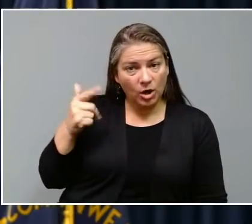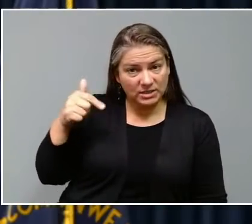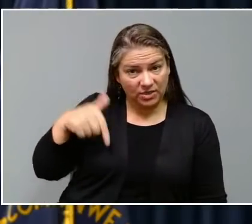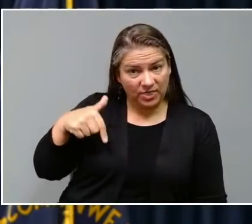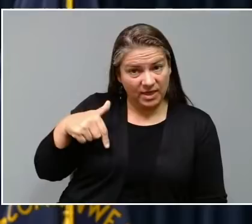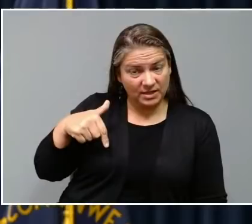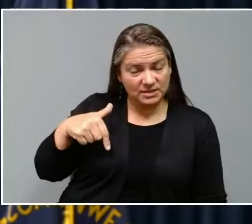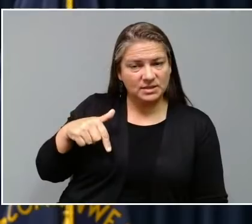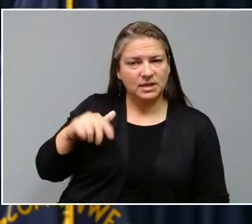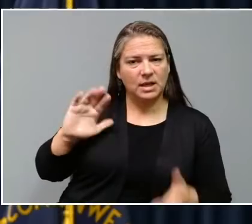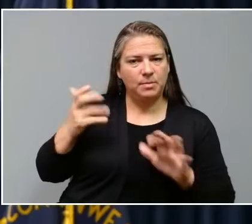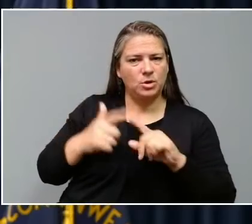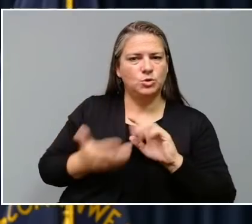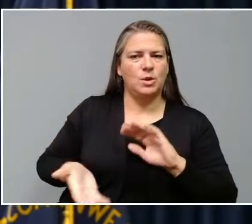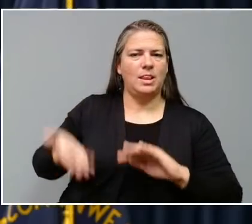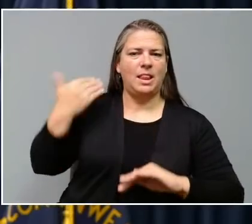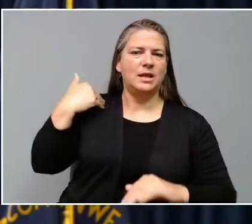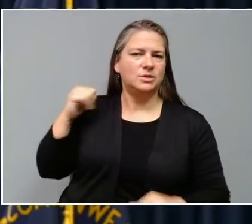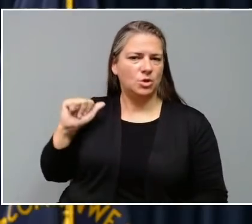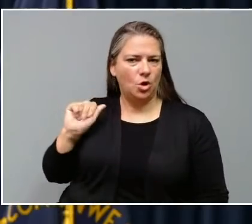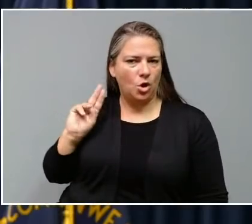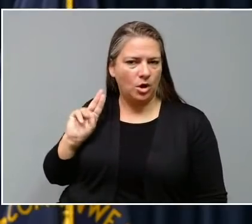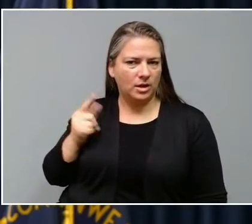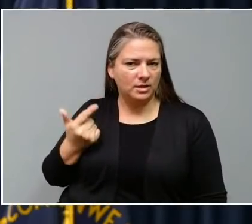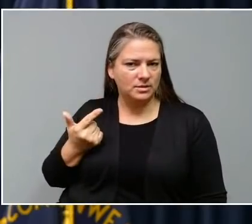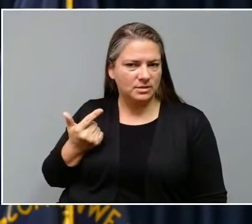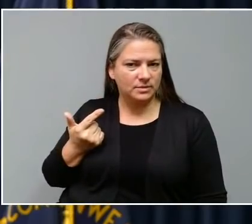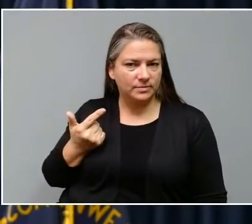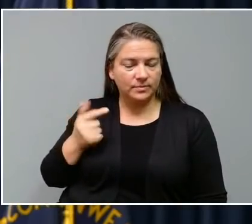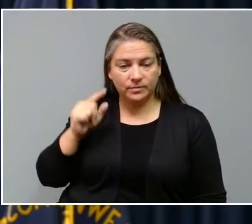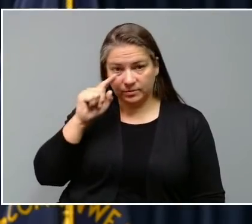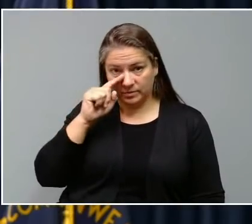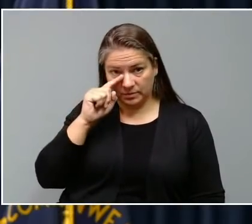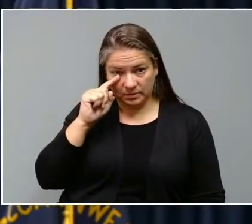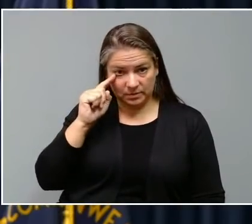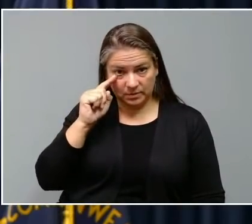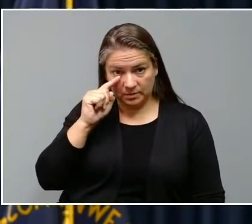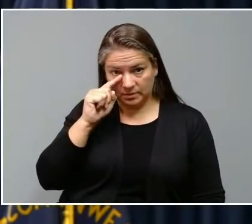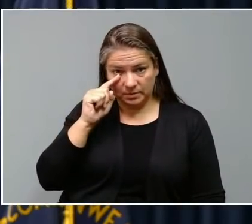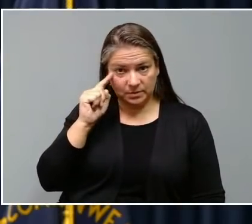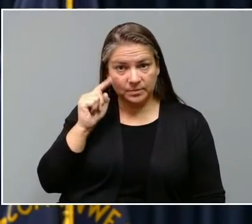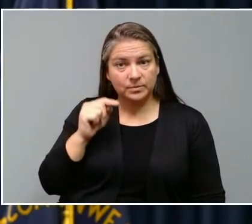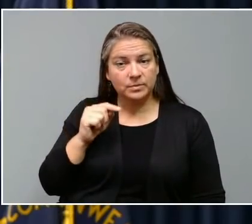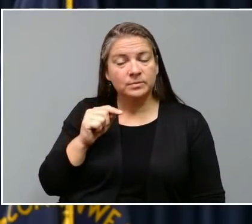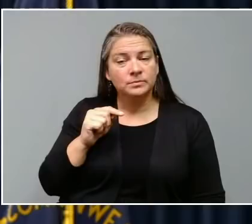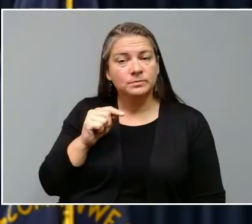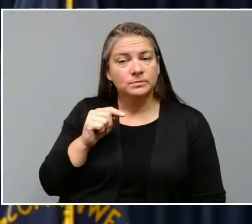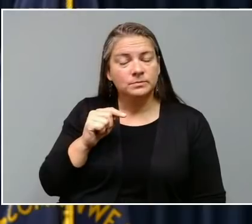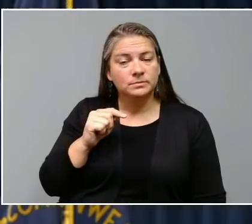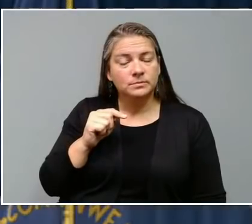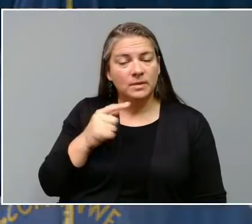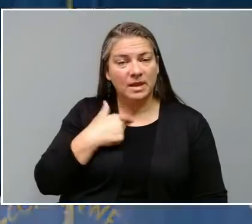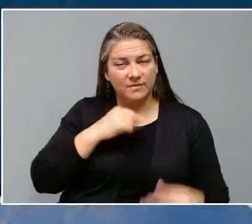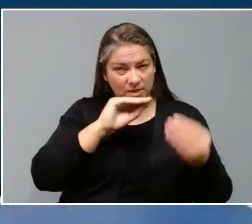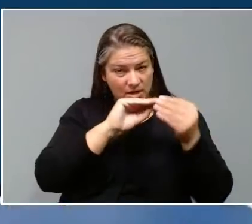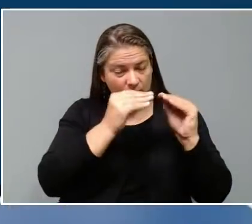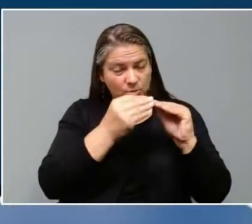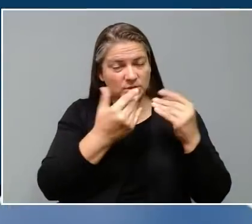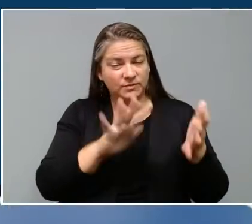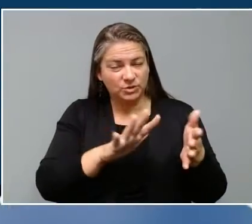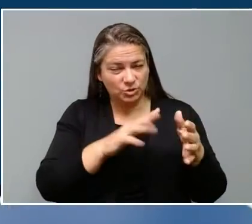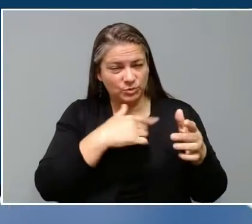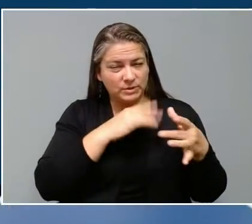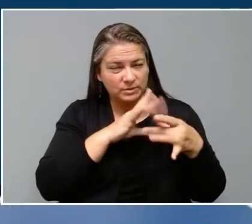August. So we went through the specific numbers before, but the magnitude of what we are